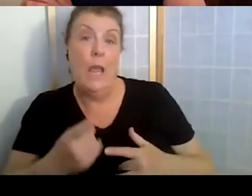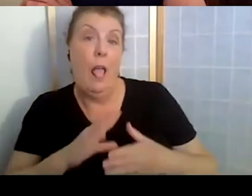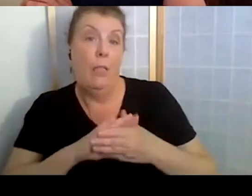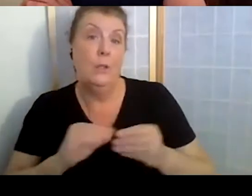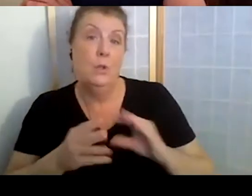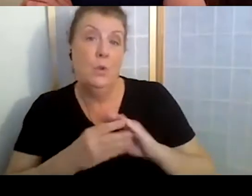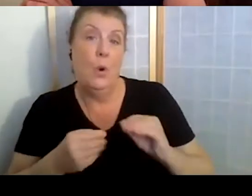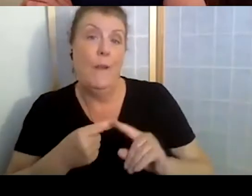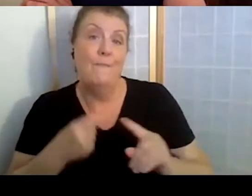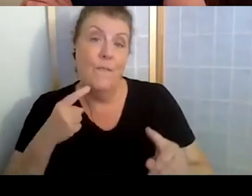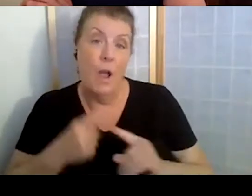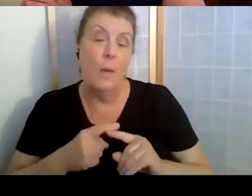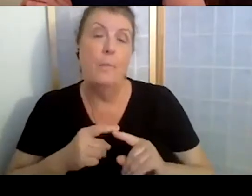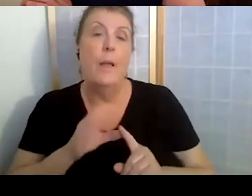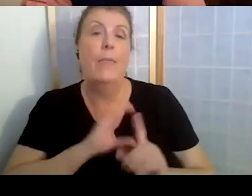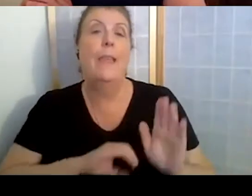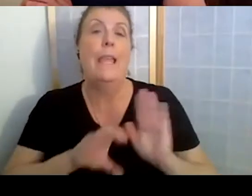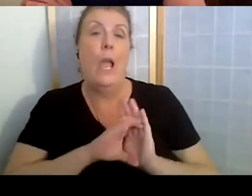draw in, you know the